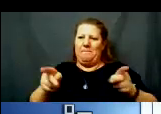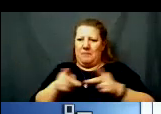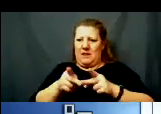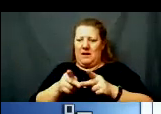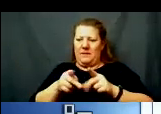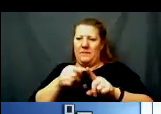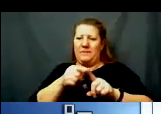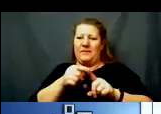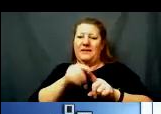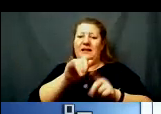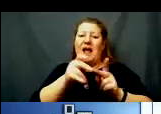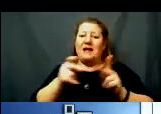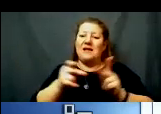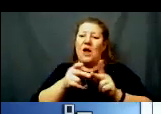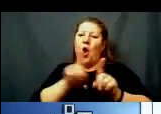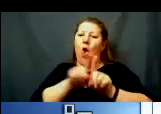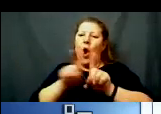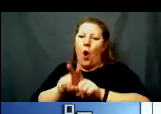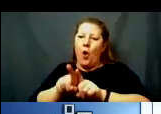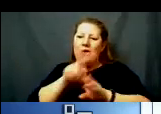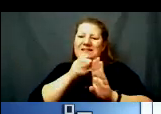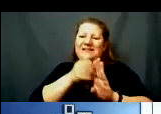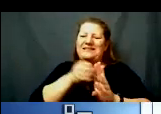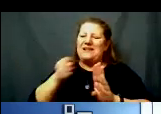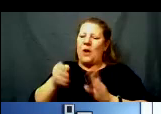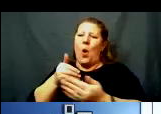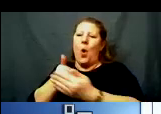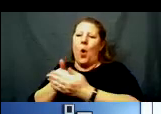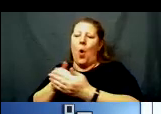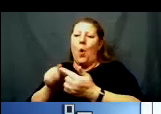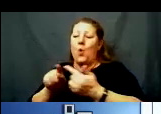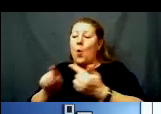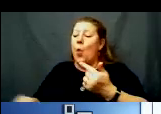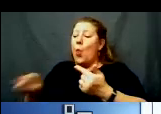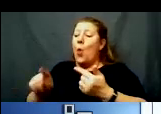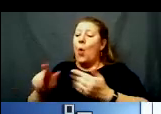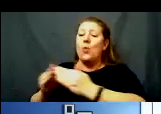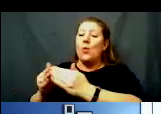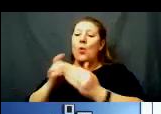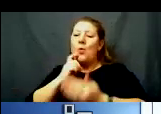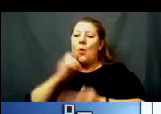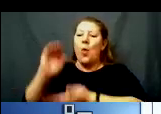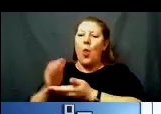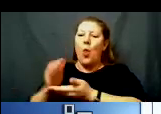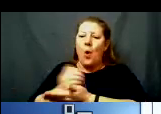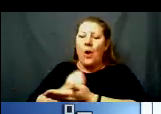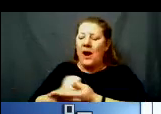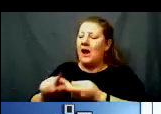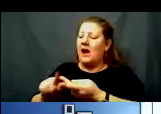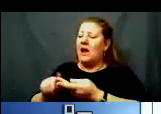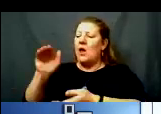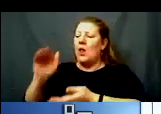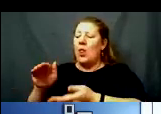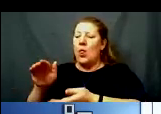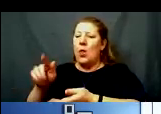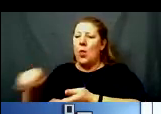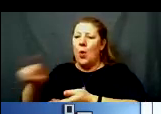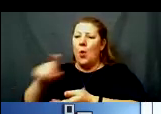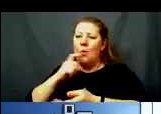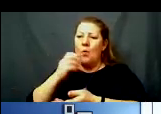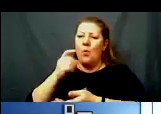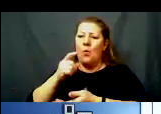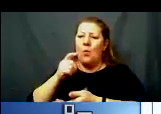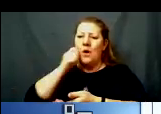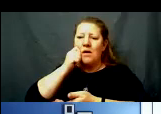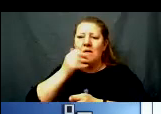would have been in fairly close proximity to lower income communities and communities of color, thus raising environmental justice